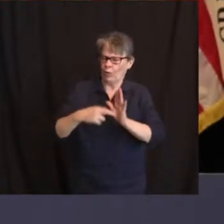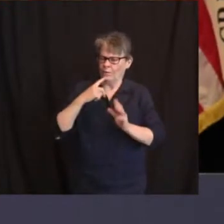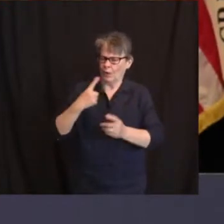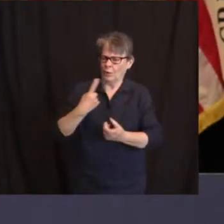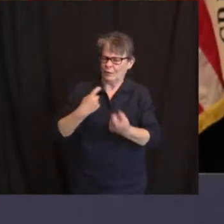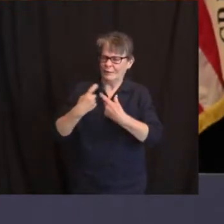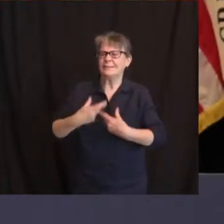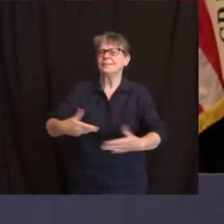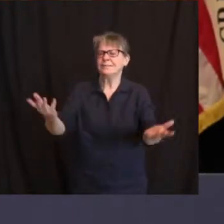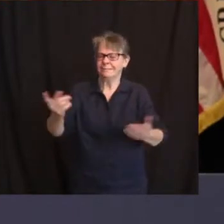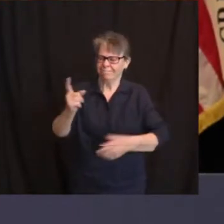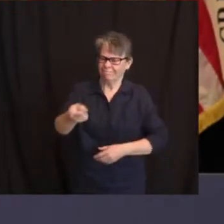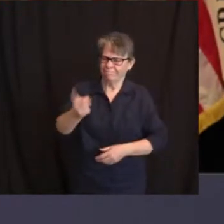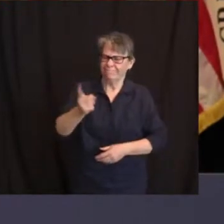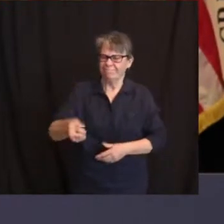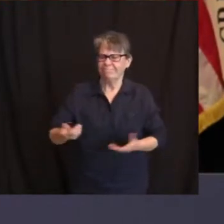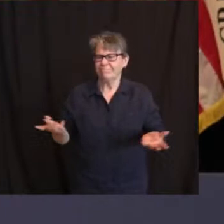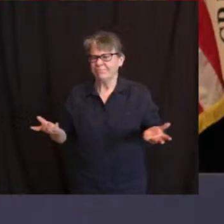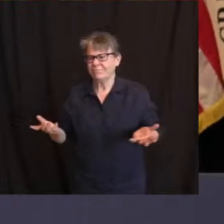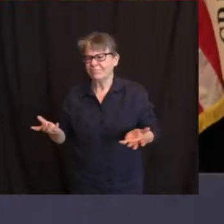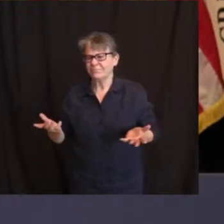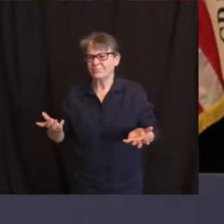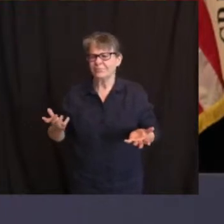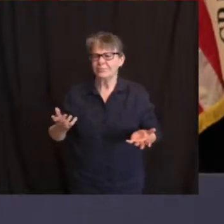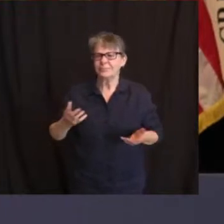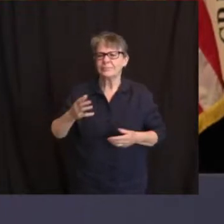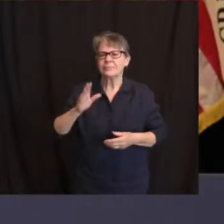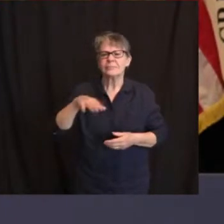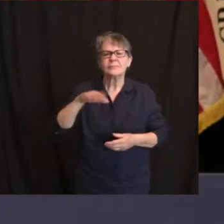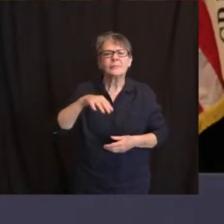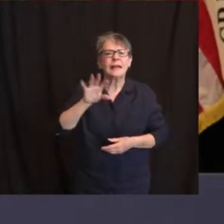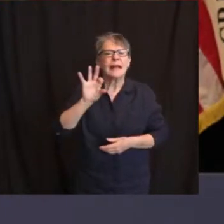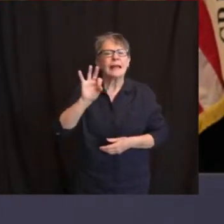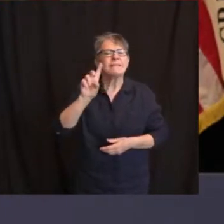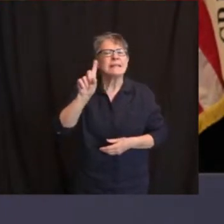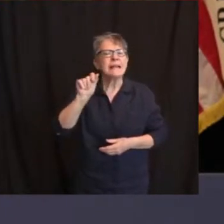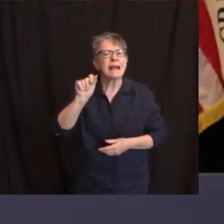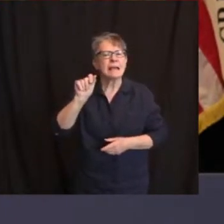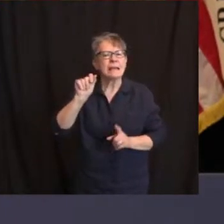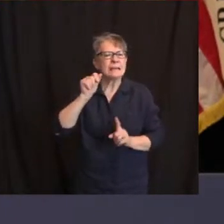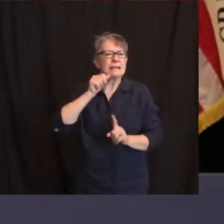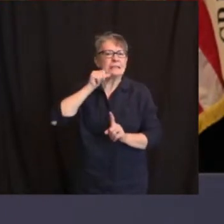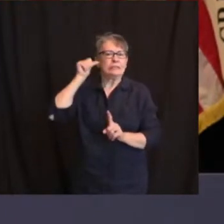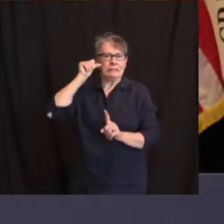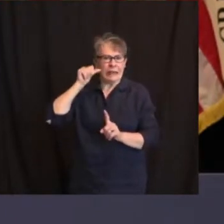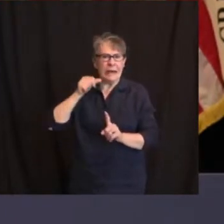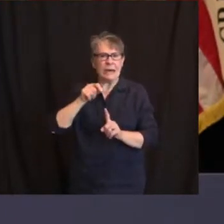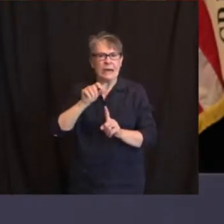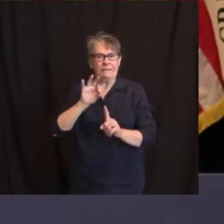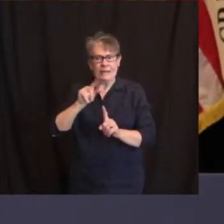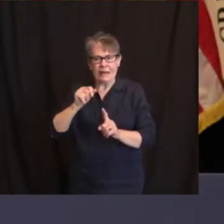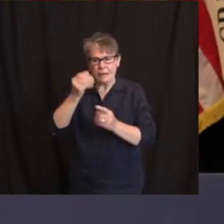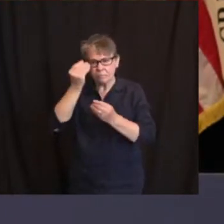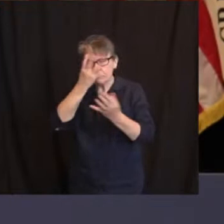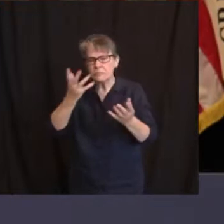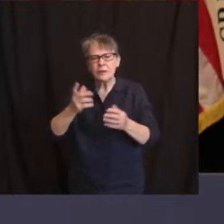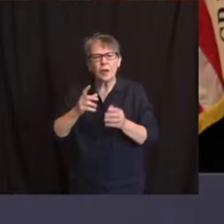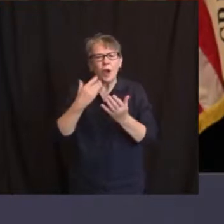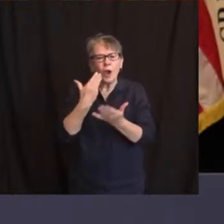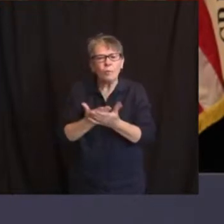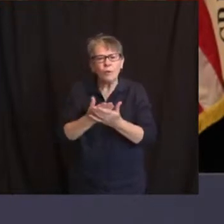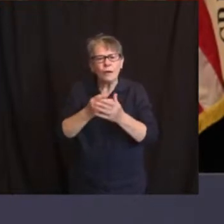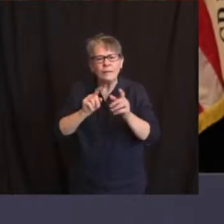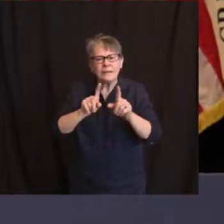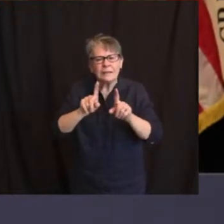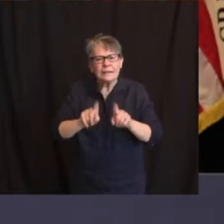COVID antigen test, which is cheaper than the PCR test and can provide results in 15 minutes. Some experts say the antigen tests are the key to reopening